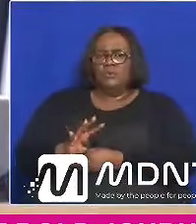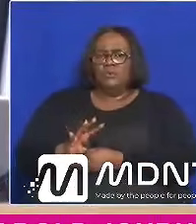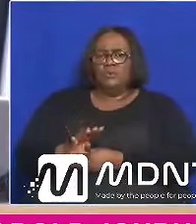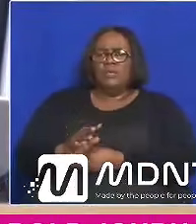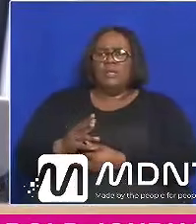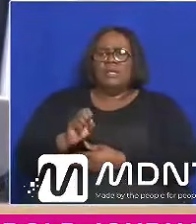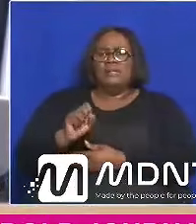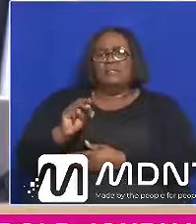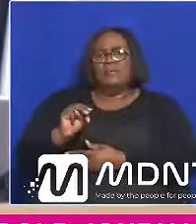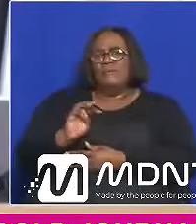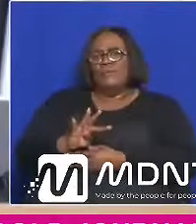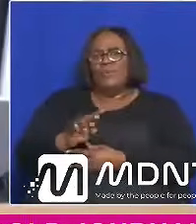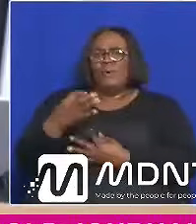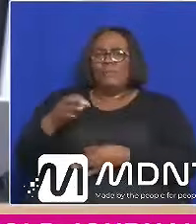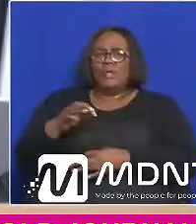page 830.